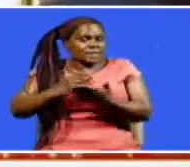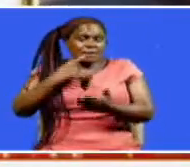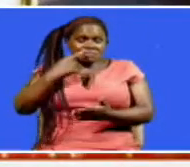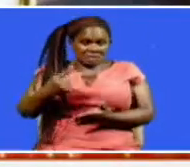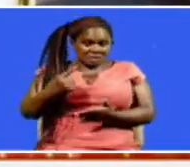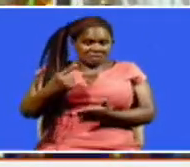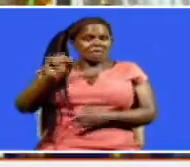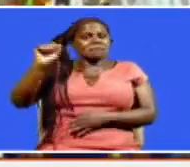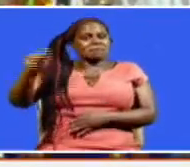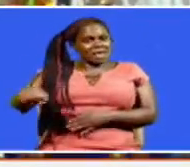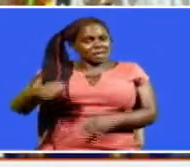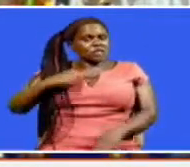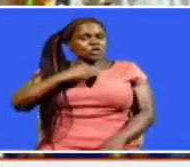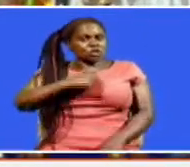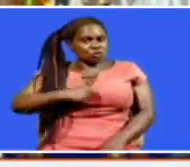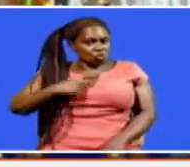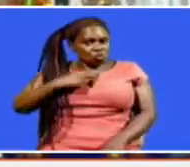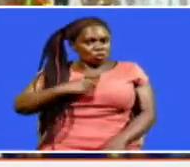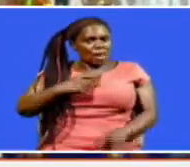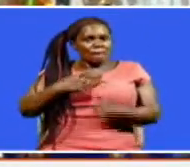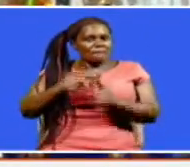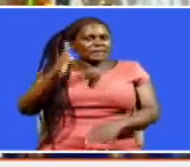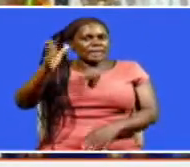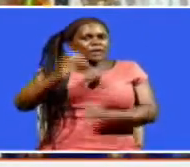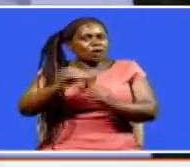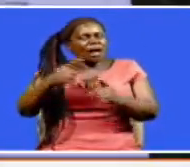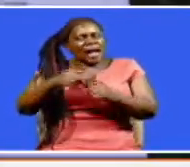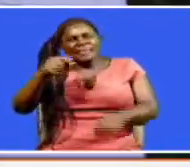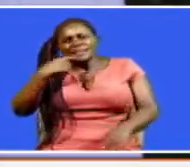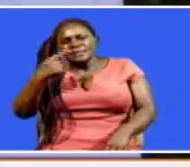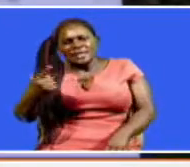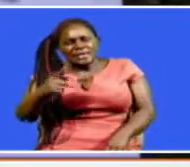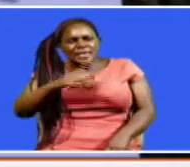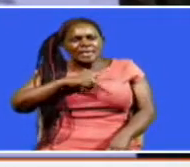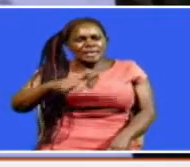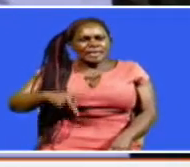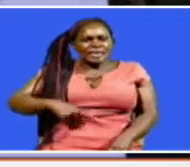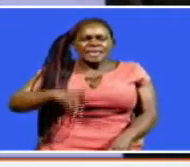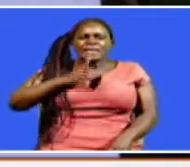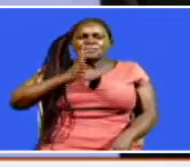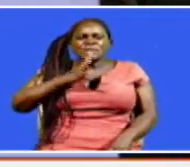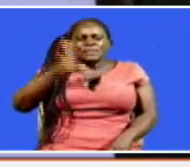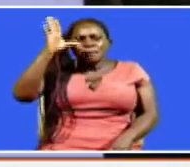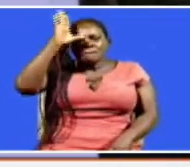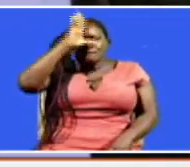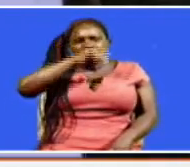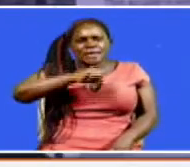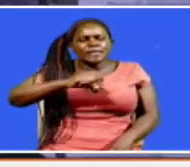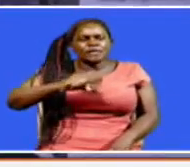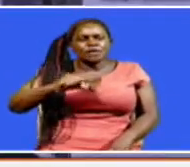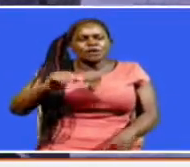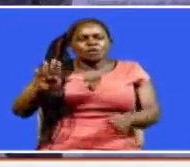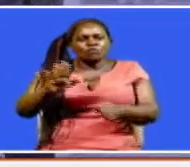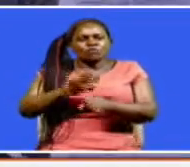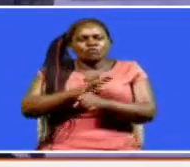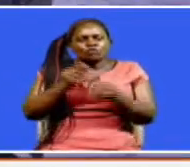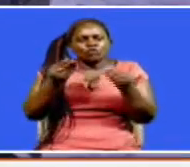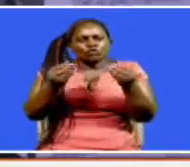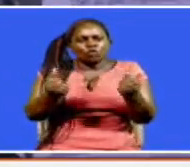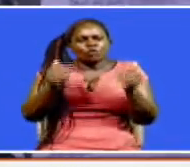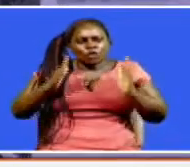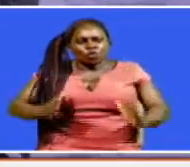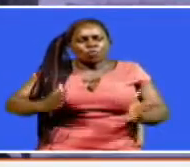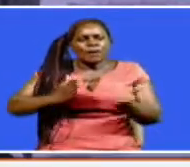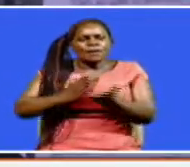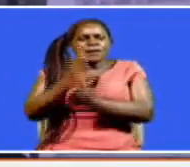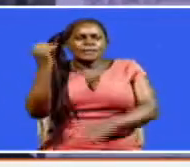saying the king apologized, though indirectly, others say the king's statement fell short of addressing the comprehensive scope of human